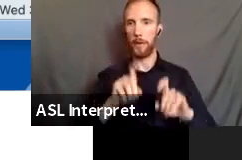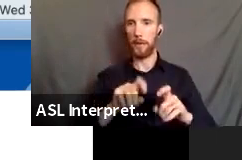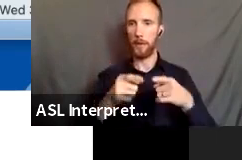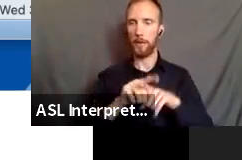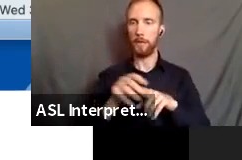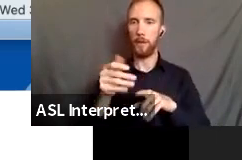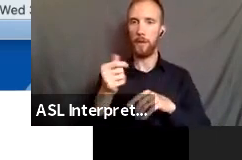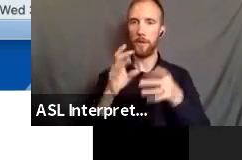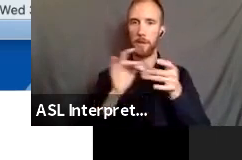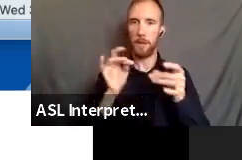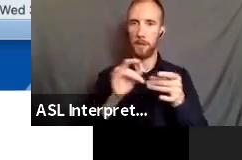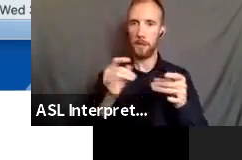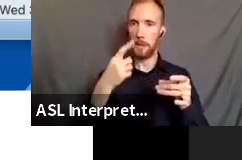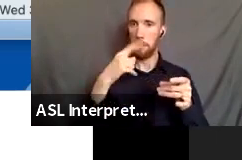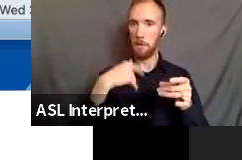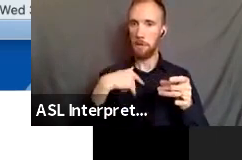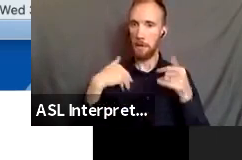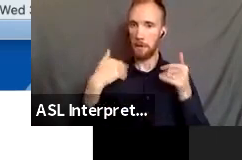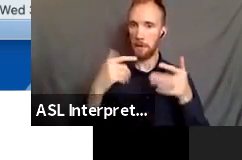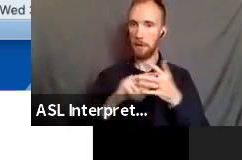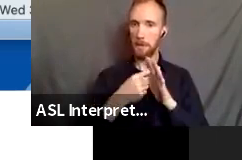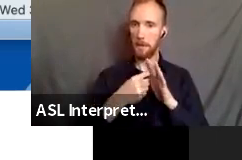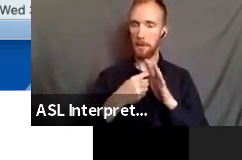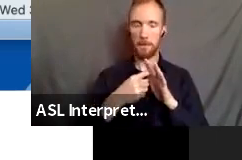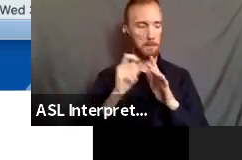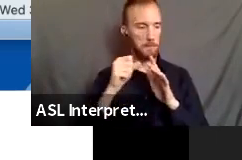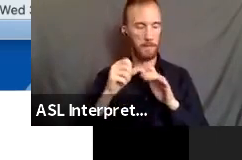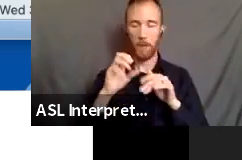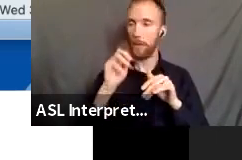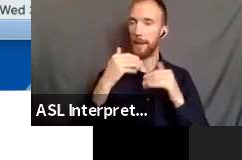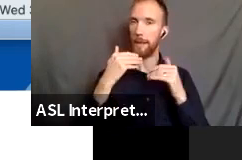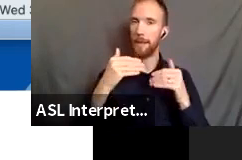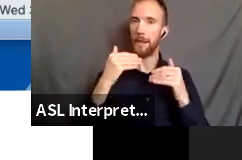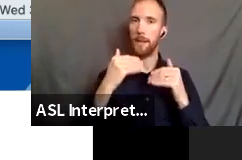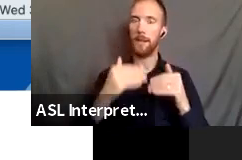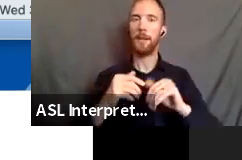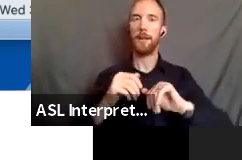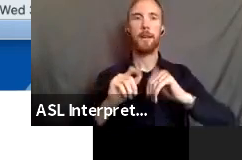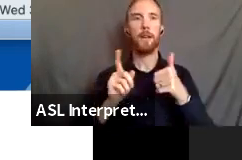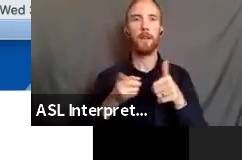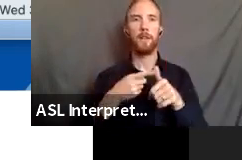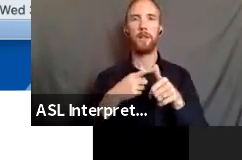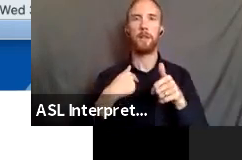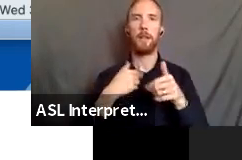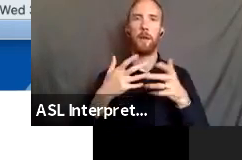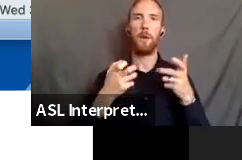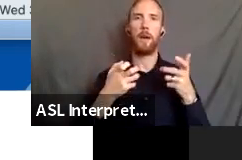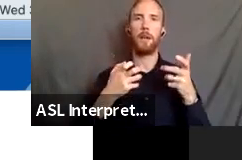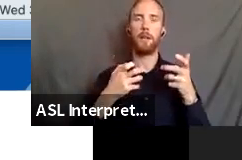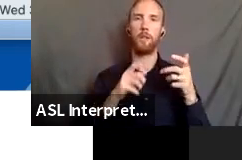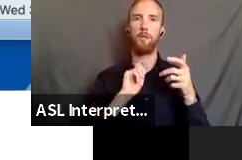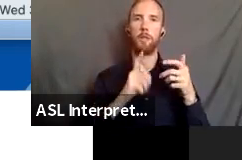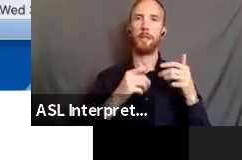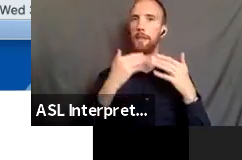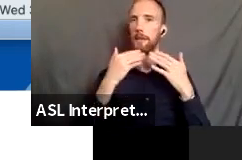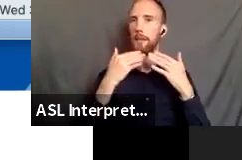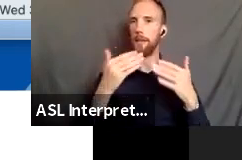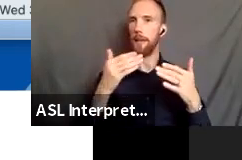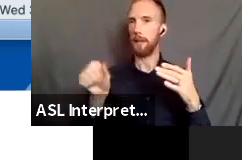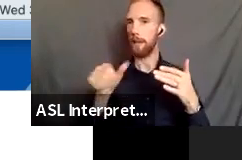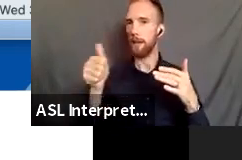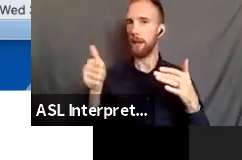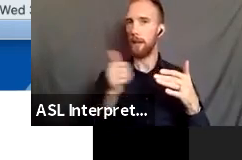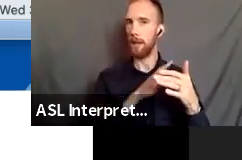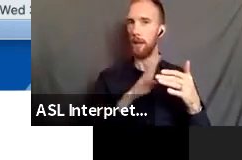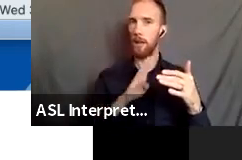yes oh thank you thank you so um first of all i want to really thank uh my fellow board members uh